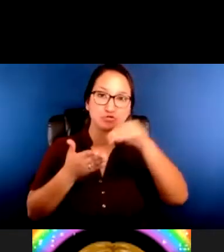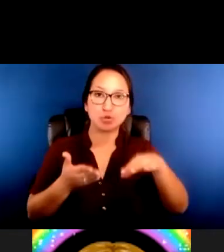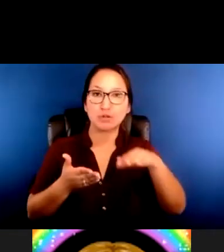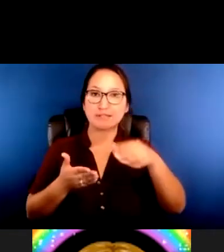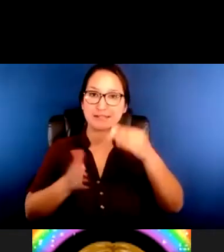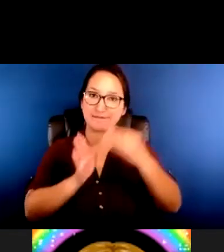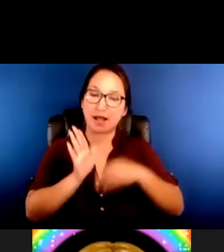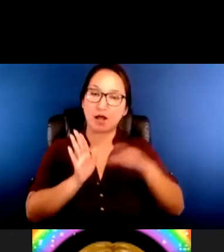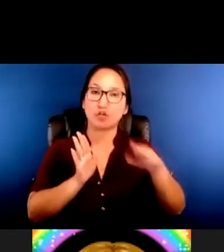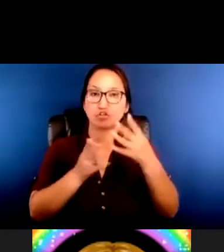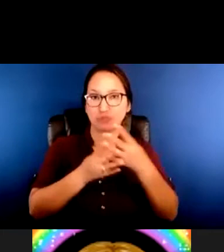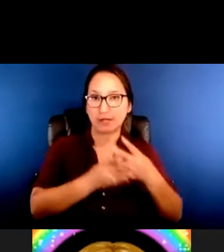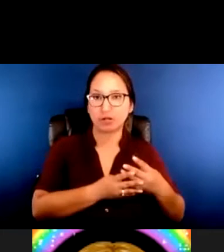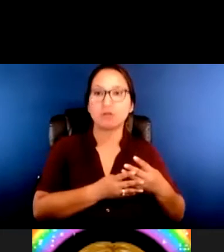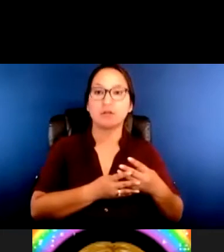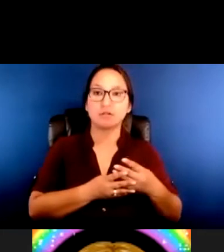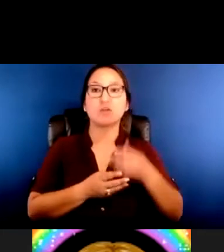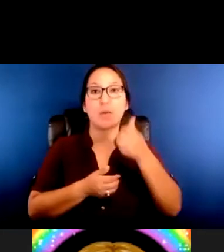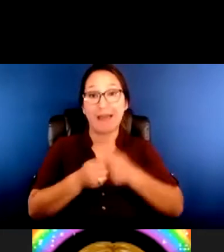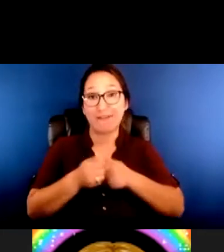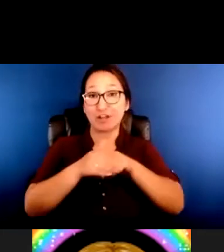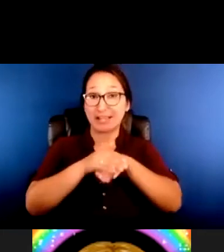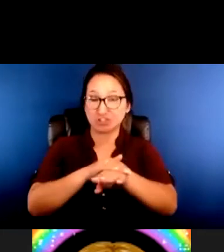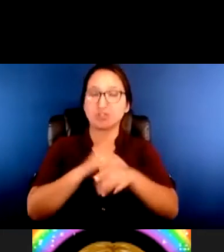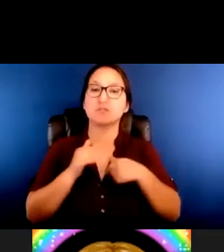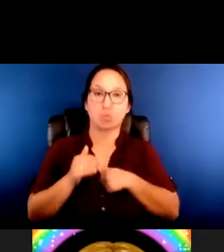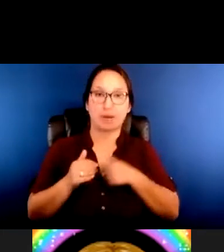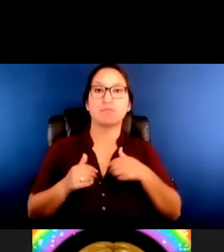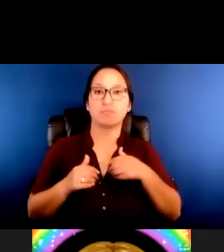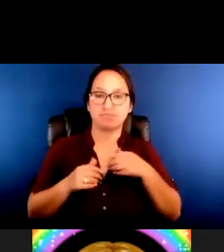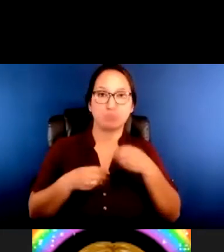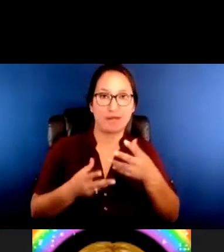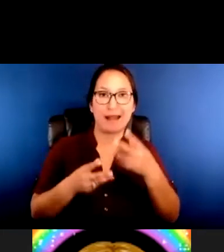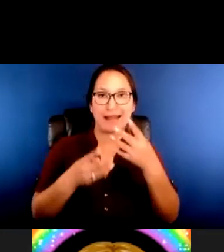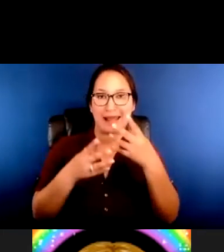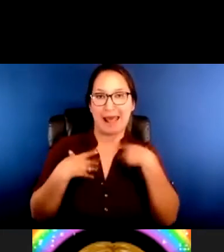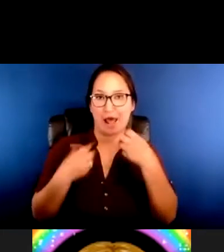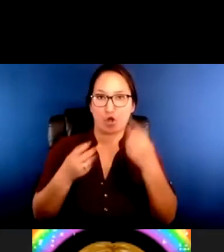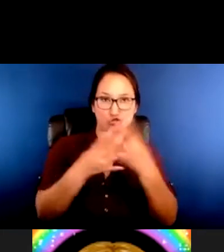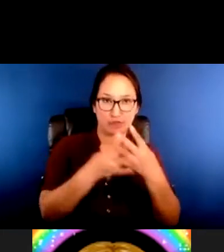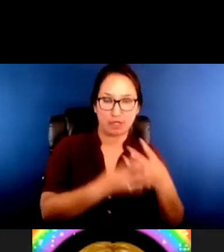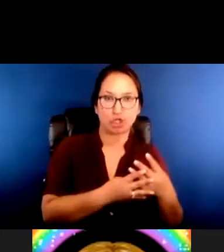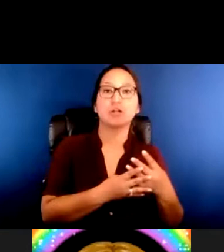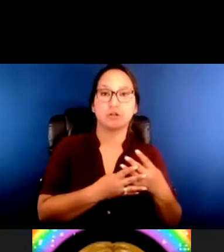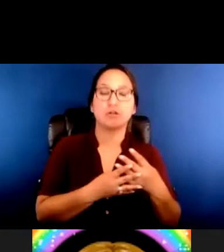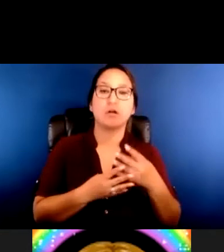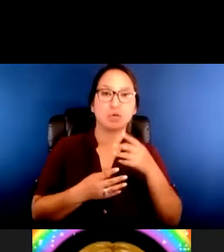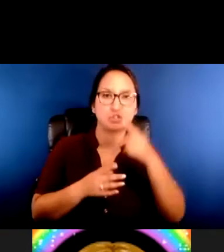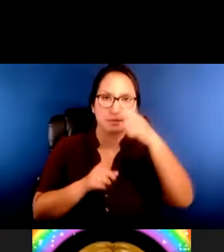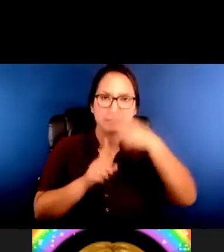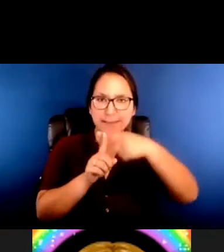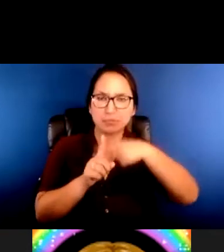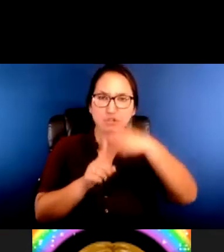every entrance where kids come in, we're doing health screening. So we're doing the temperature checks, we're making sure that they're being checked off the list. We